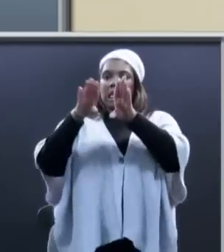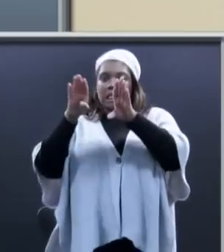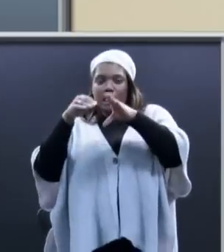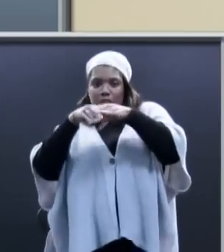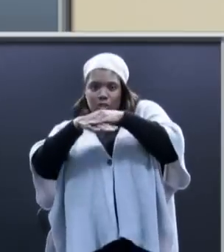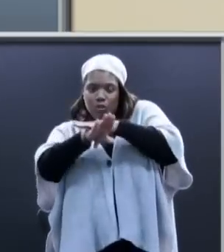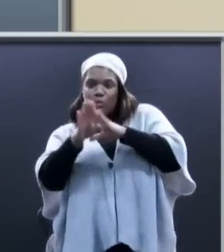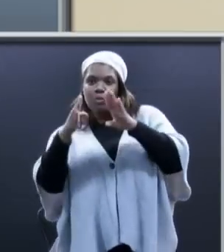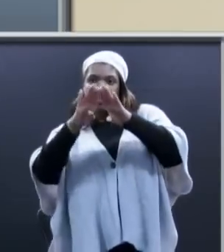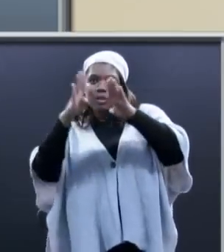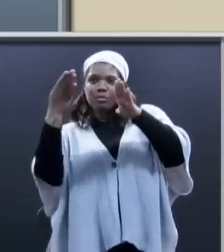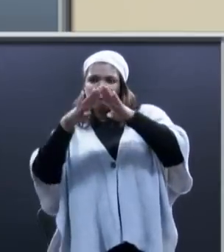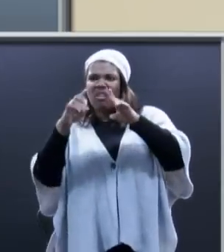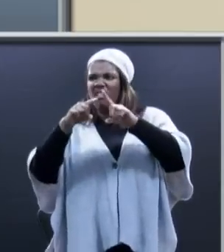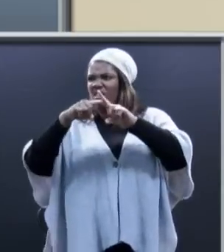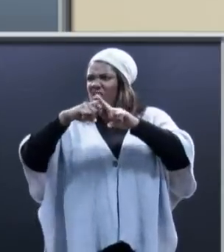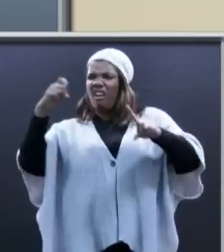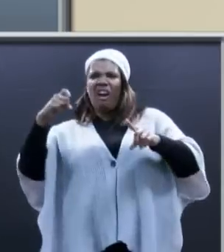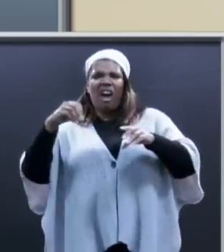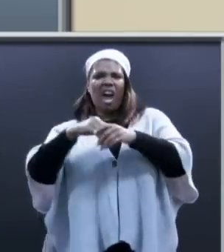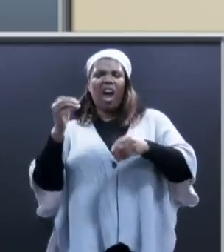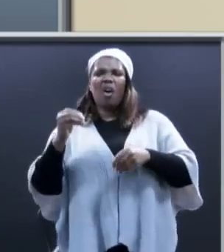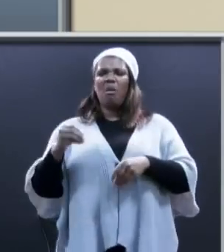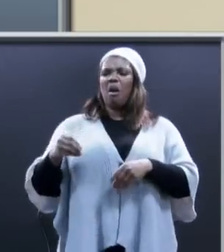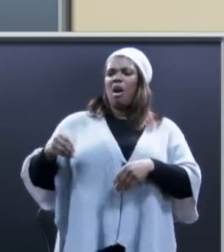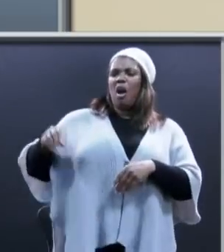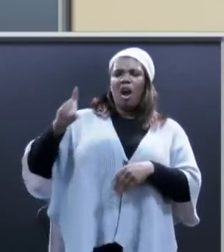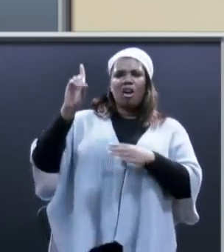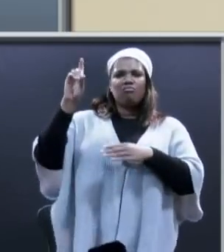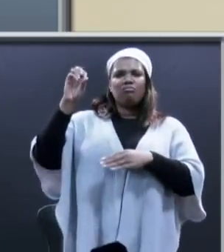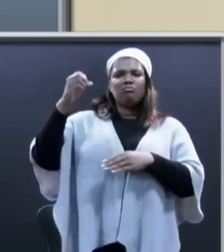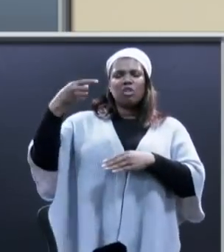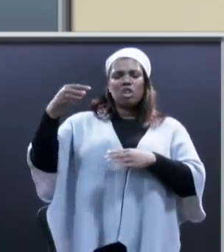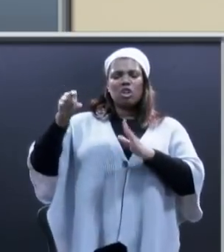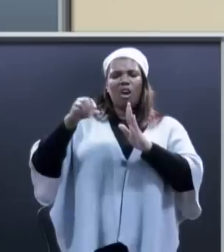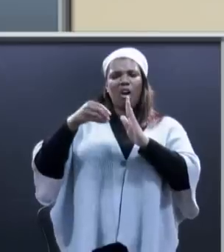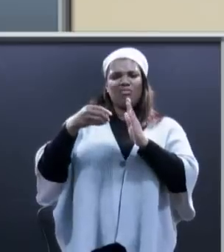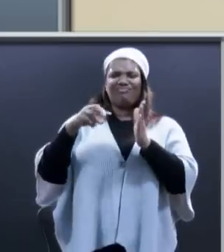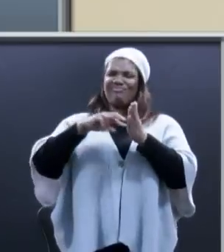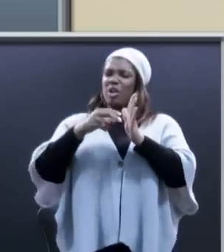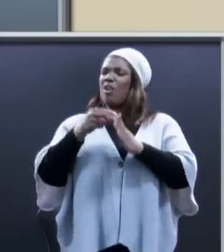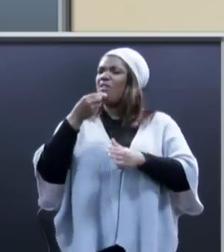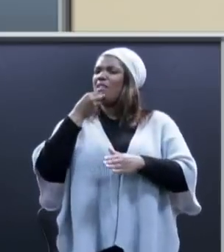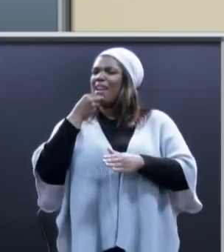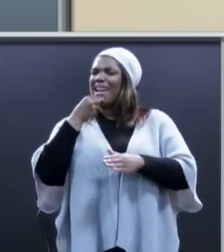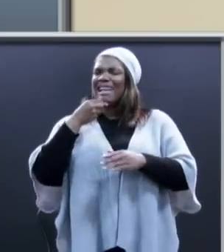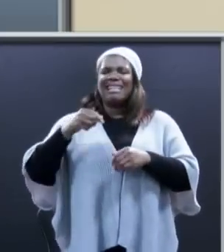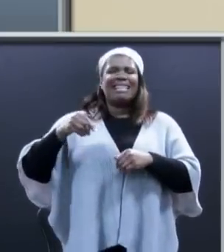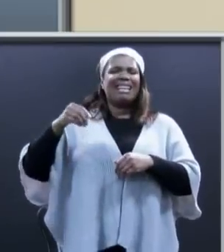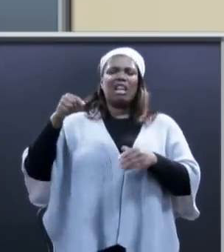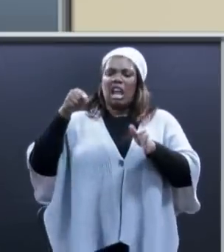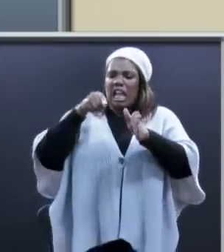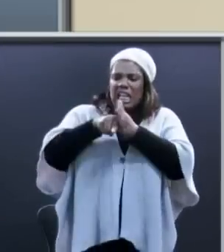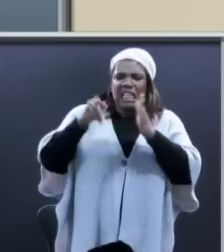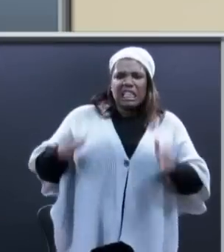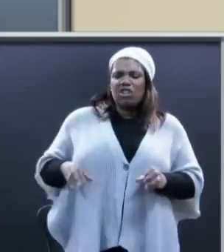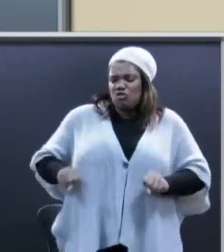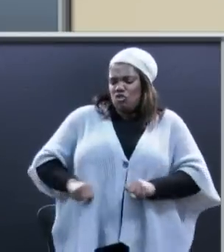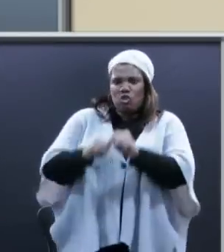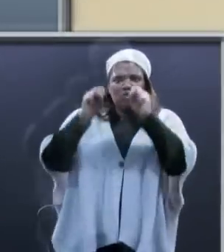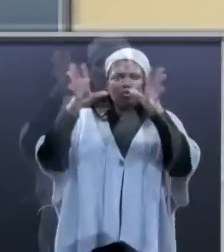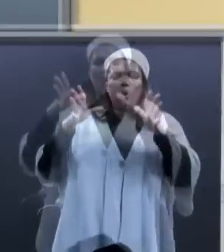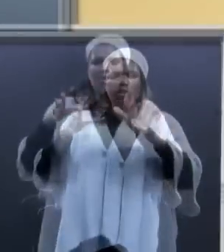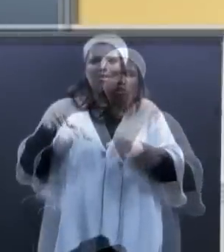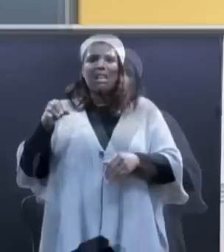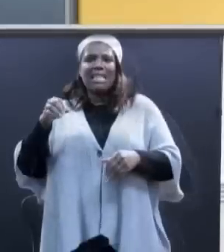are dogs, and sorcerers, and whoremongers, and murderers, and idolaters, and whosoever loveth and maketh a